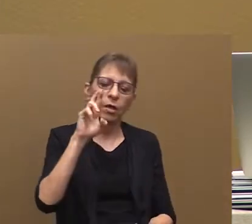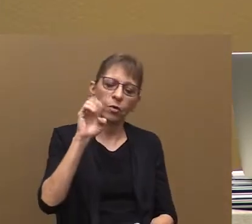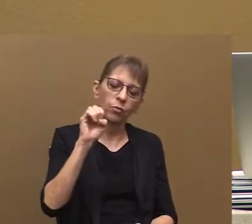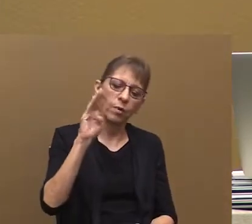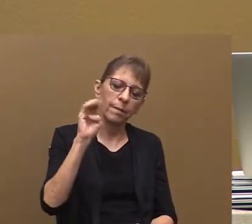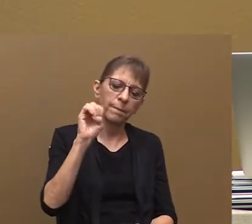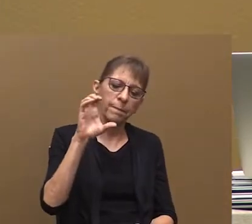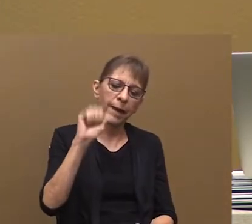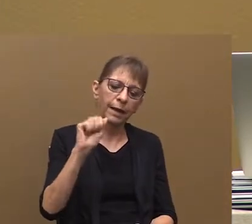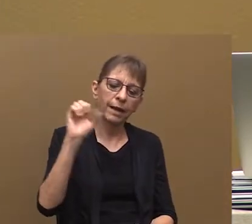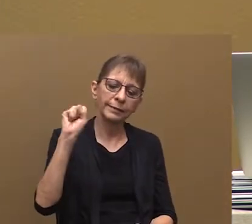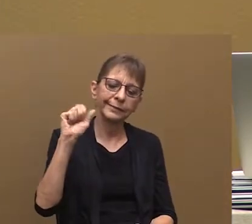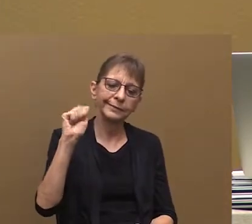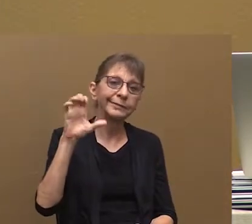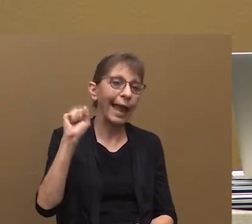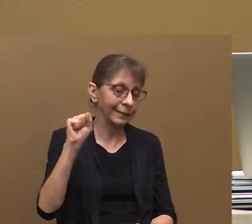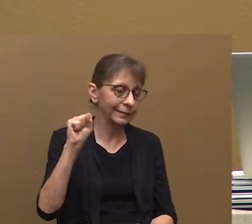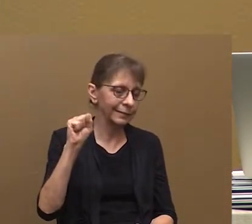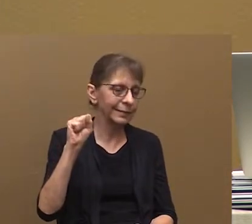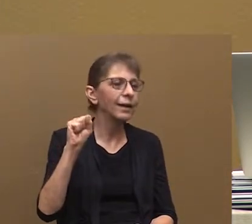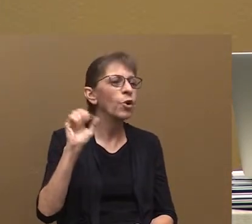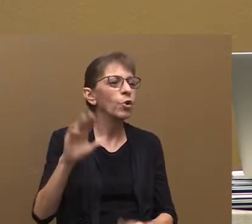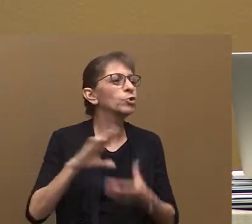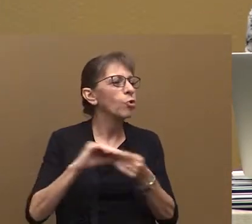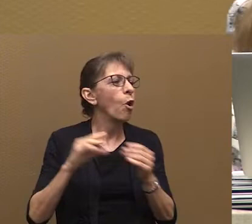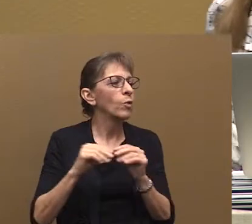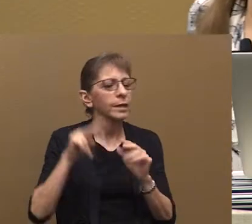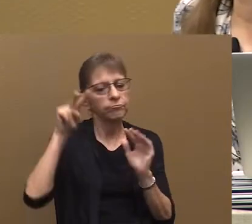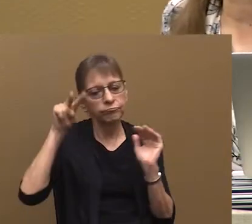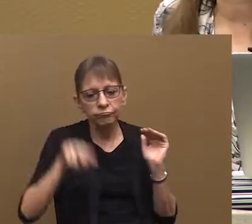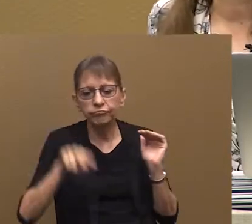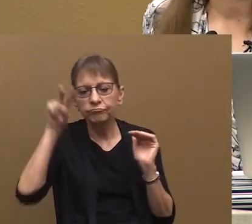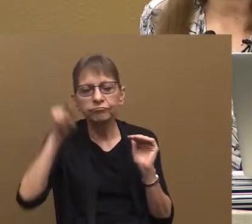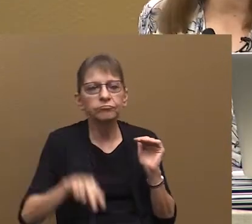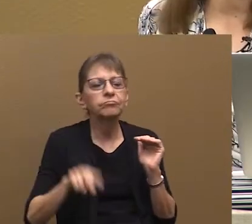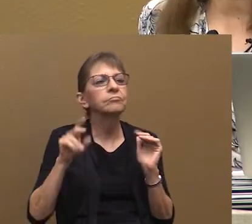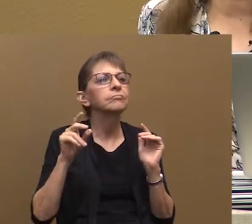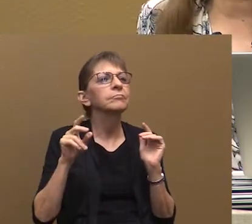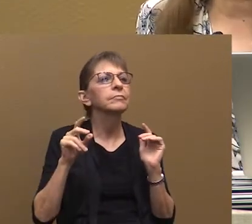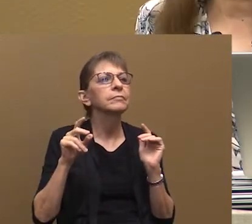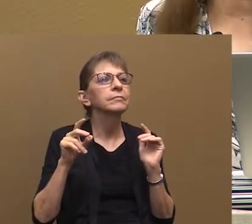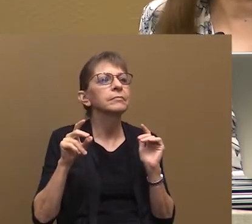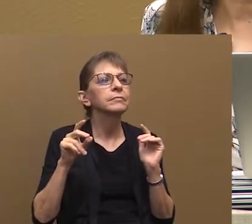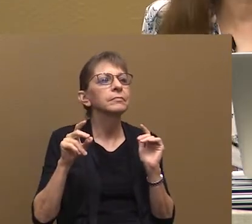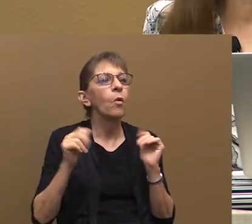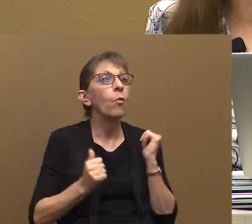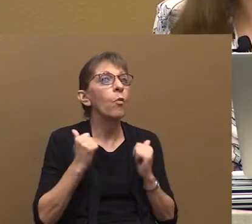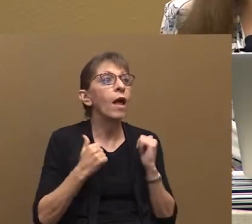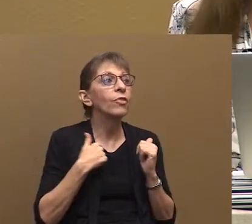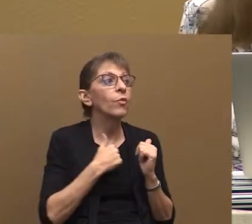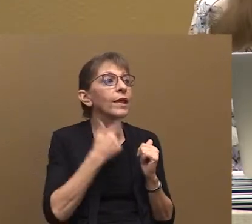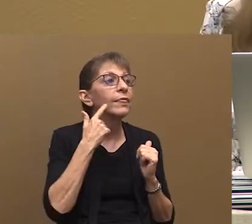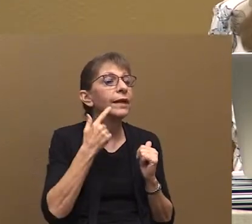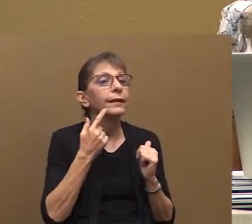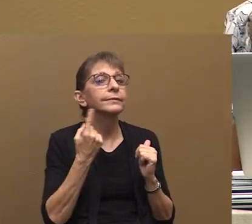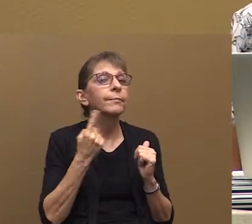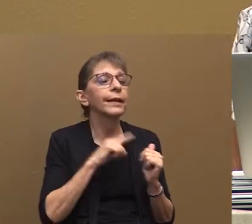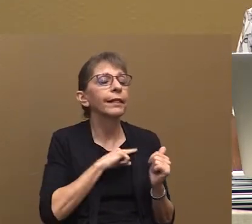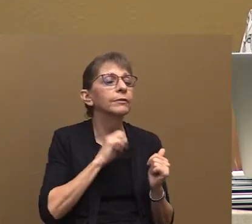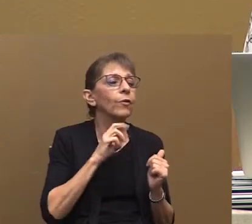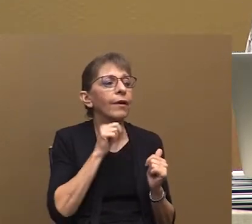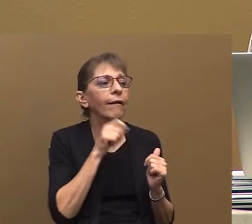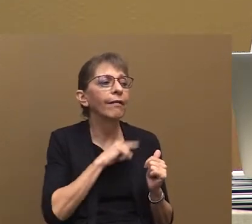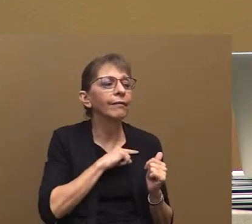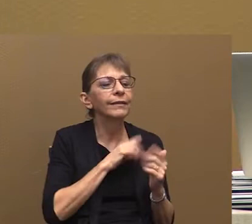Rebecca Sachs and look at the story that she tells about whether or not we think somebody is